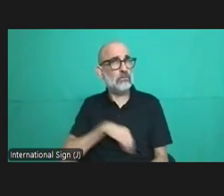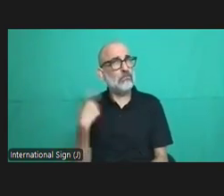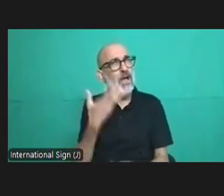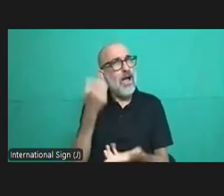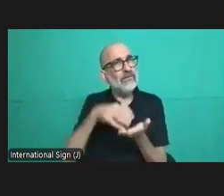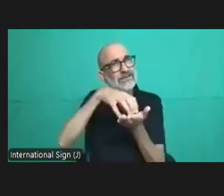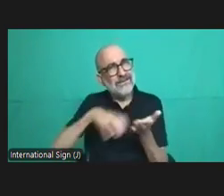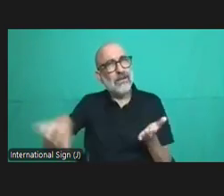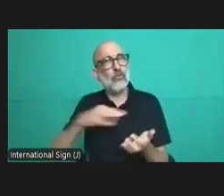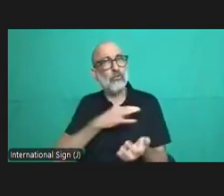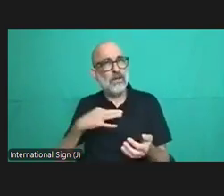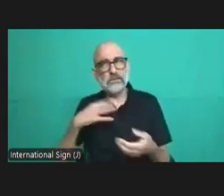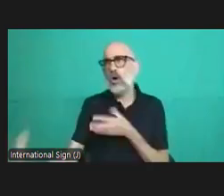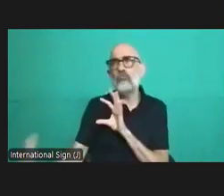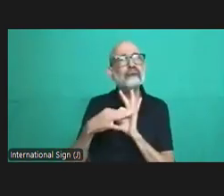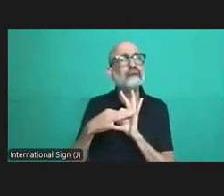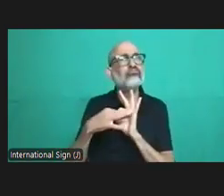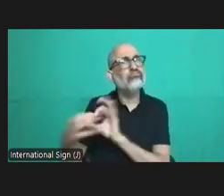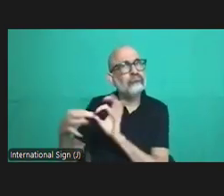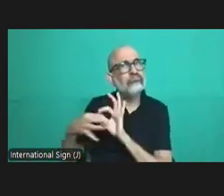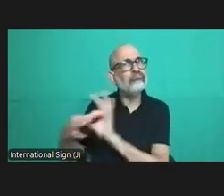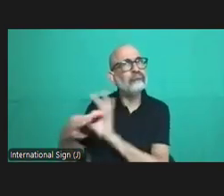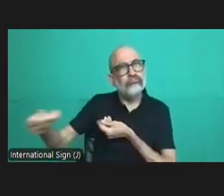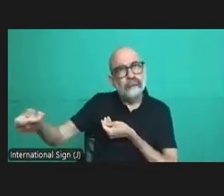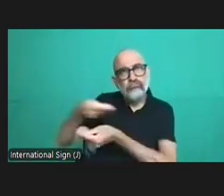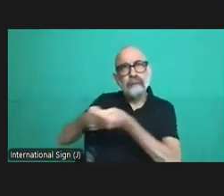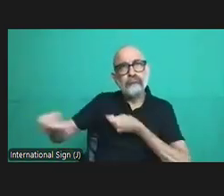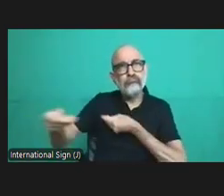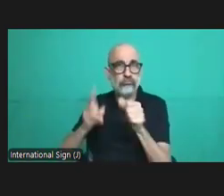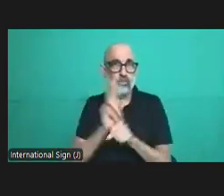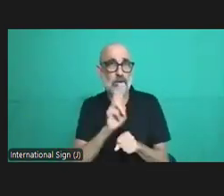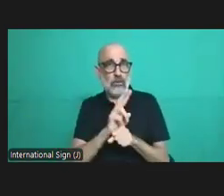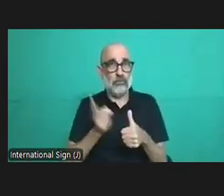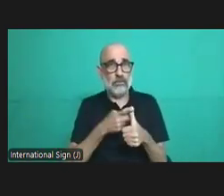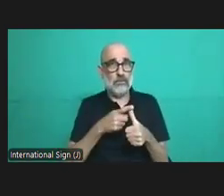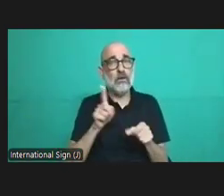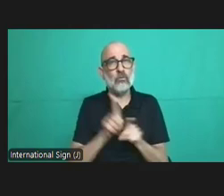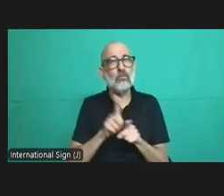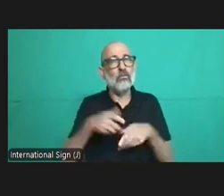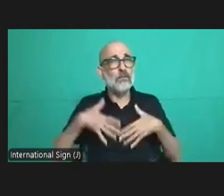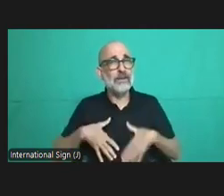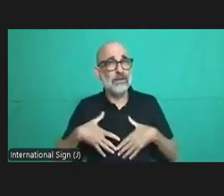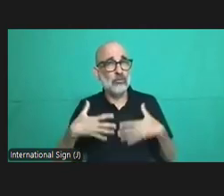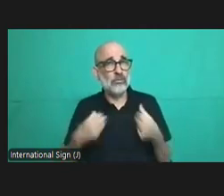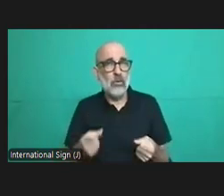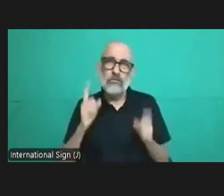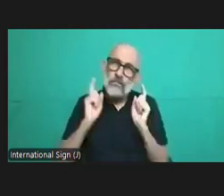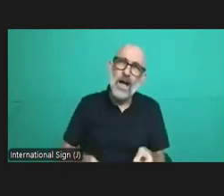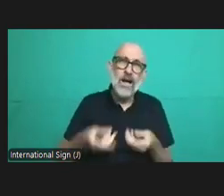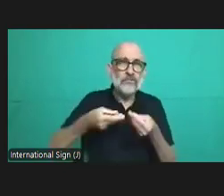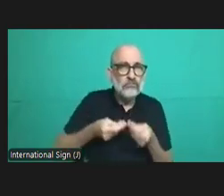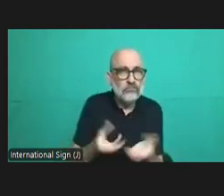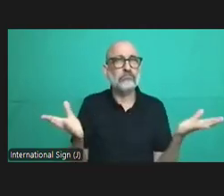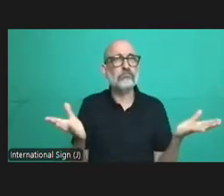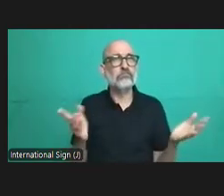The financing, it's a parallel source. The financing for the National Health Insurance comes directly from the Ministry of Finance. Actually,